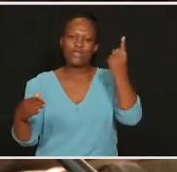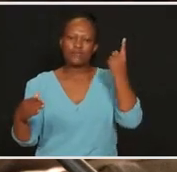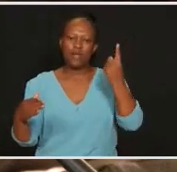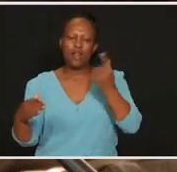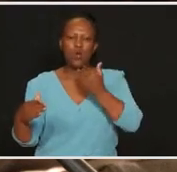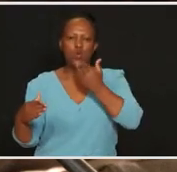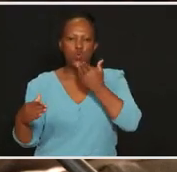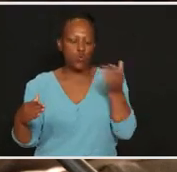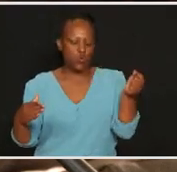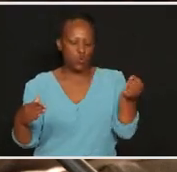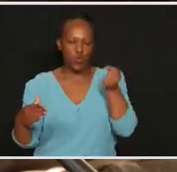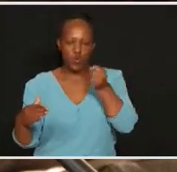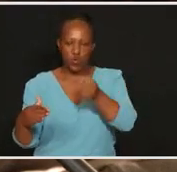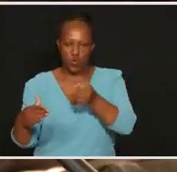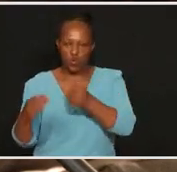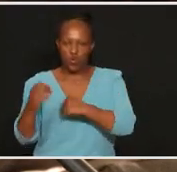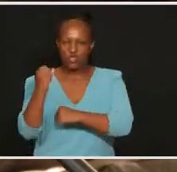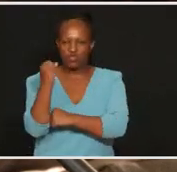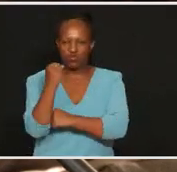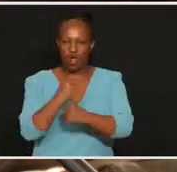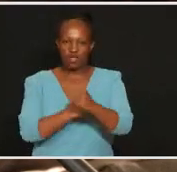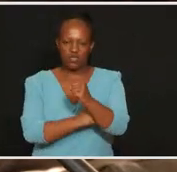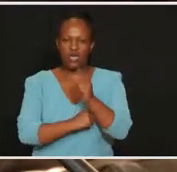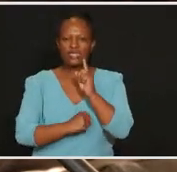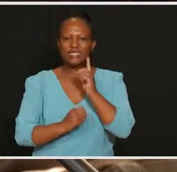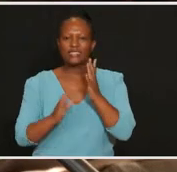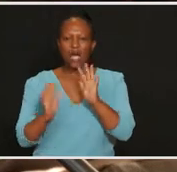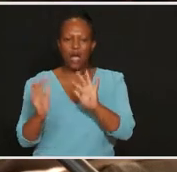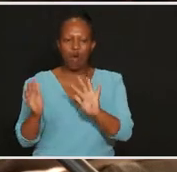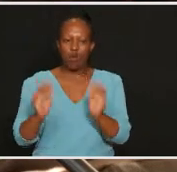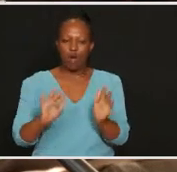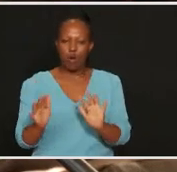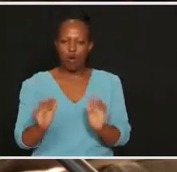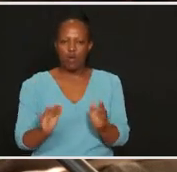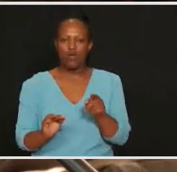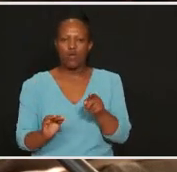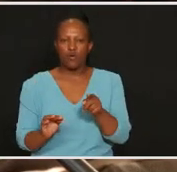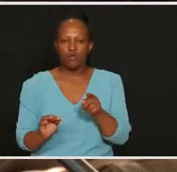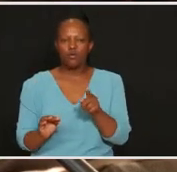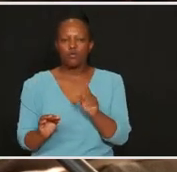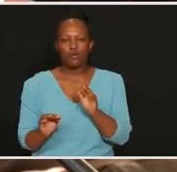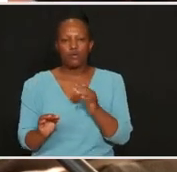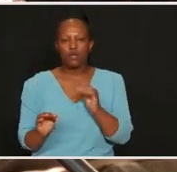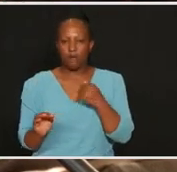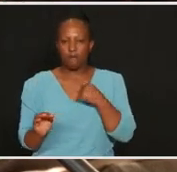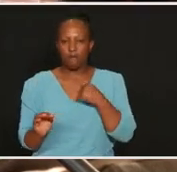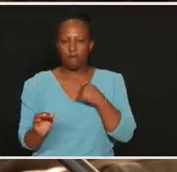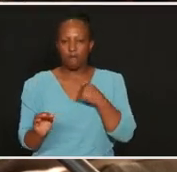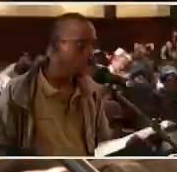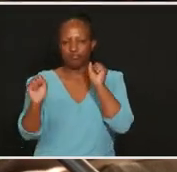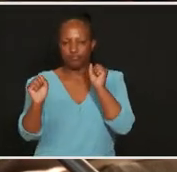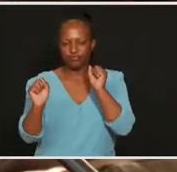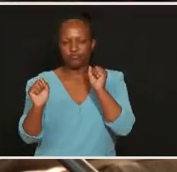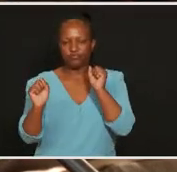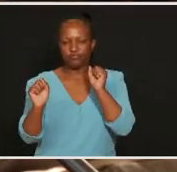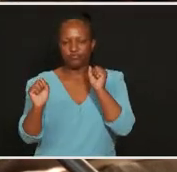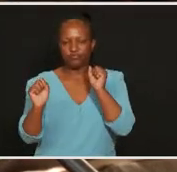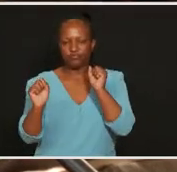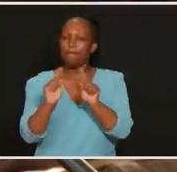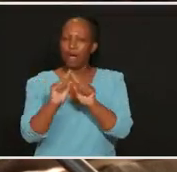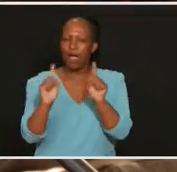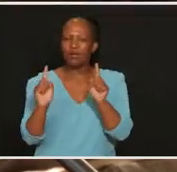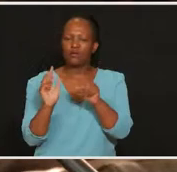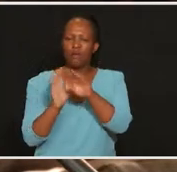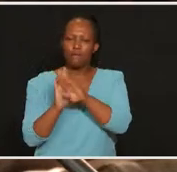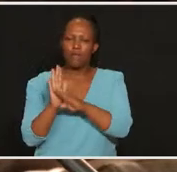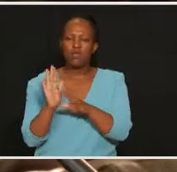be and how the structure of the Educators must be so that's my my submission chair but otherwise I do